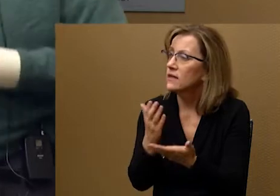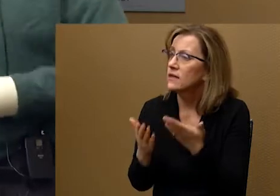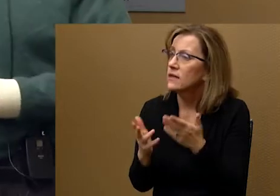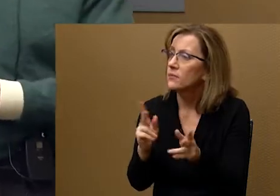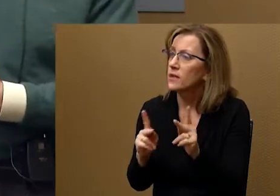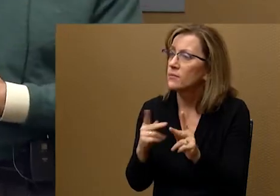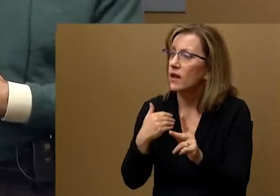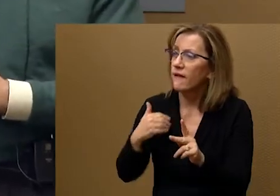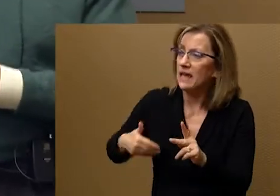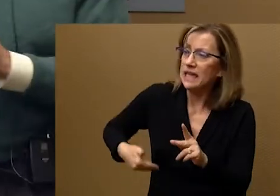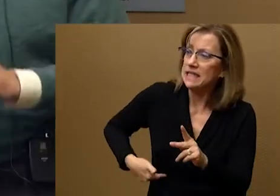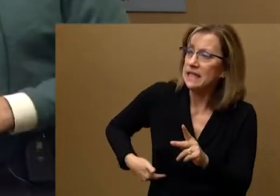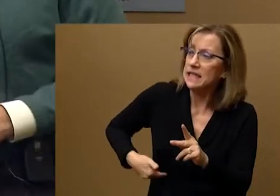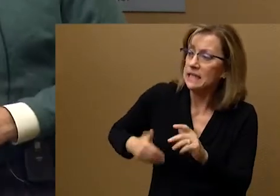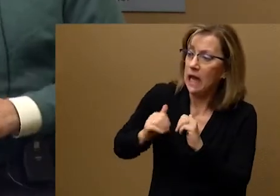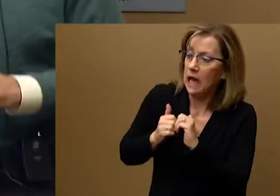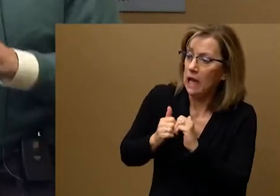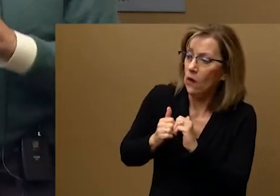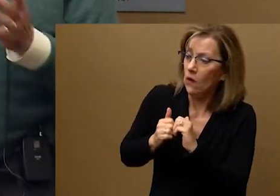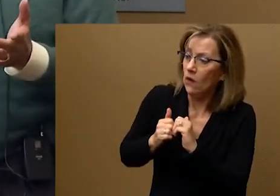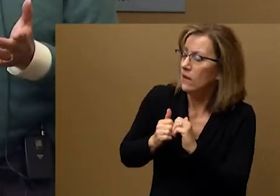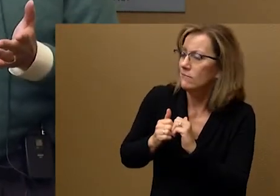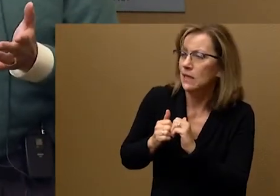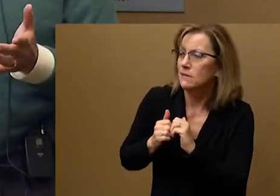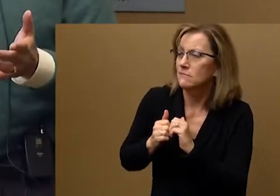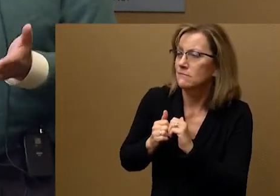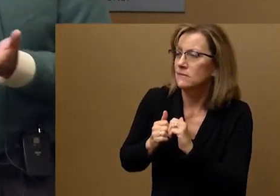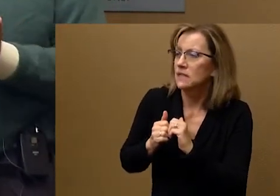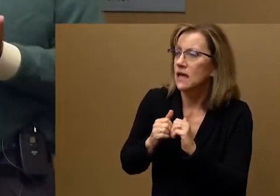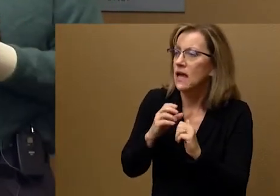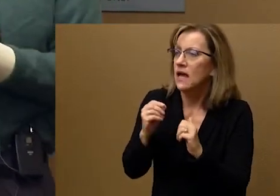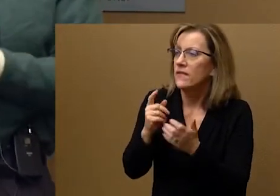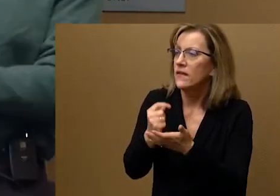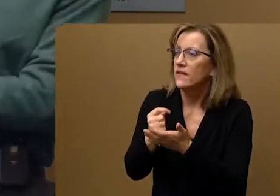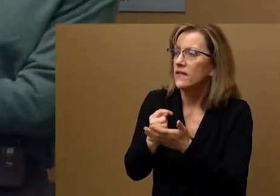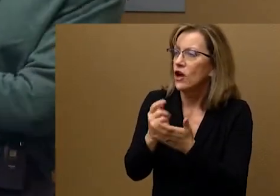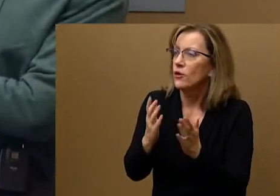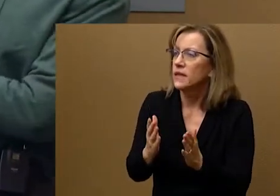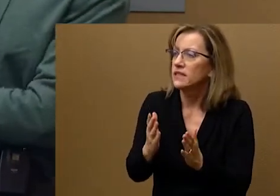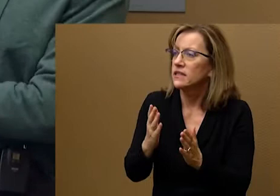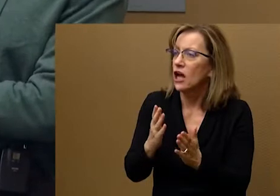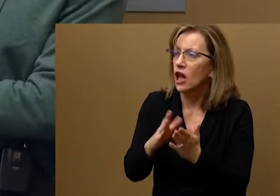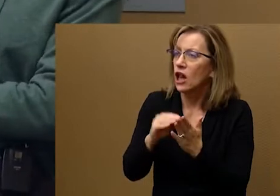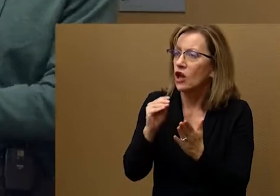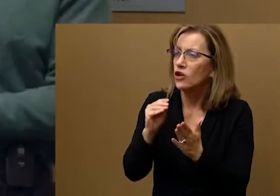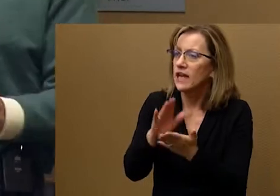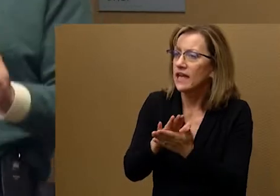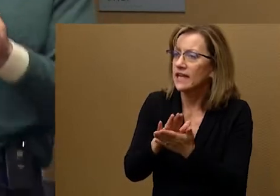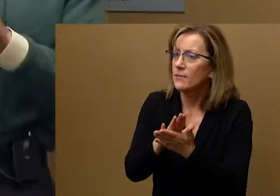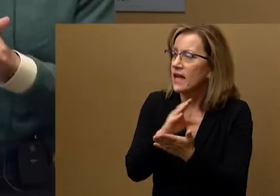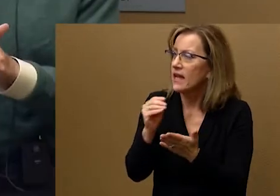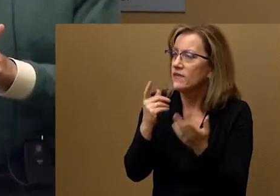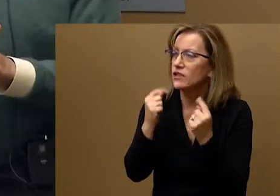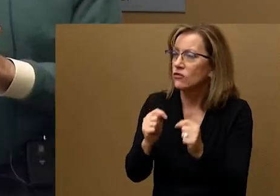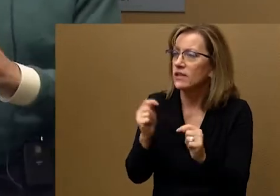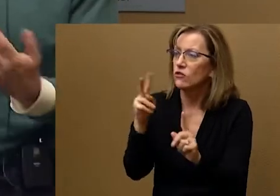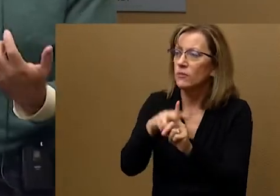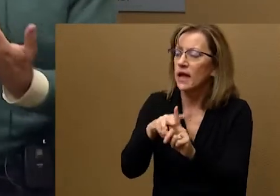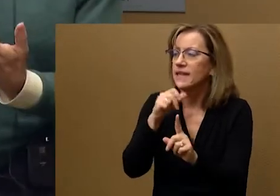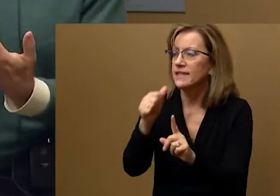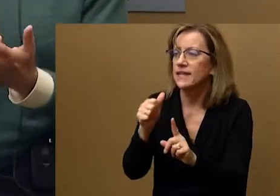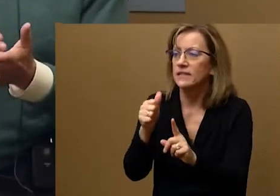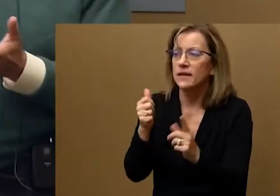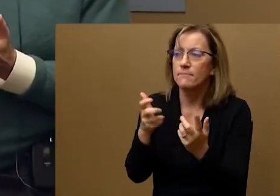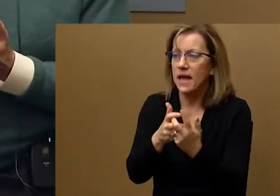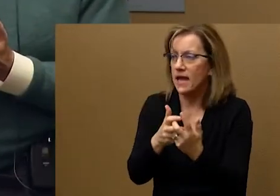that. And maybe people have an instinct on how to do it, and the therapist learned academically, and when